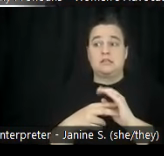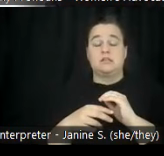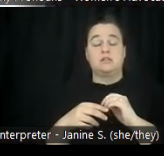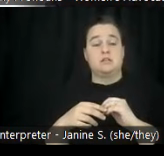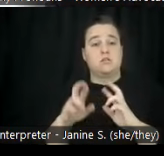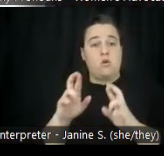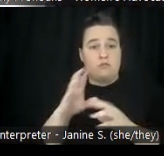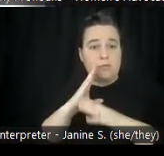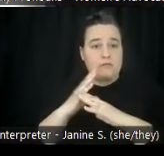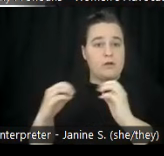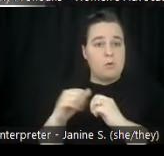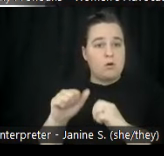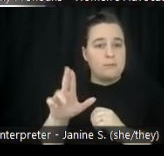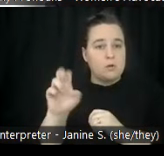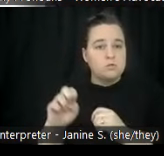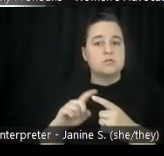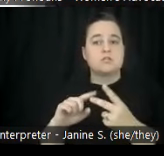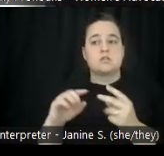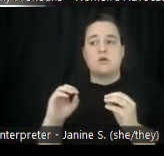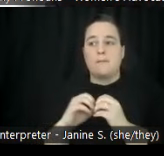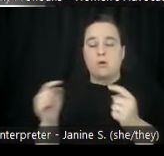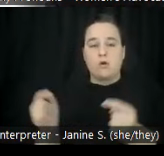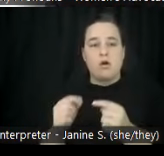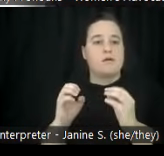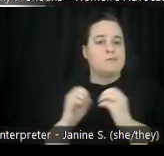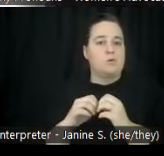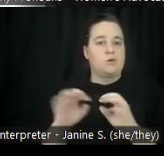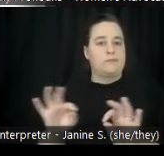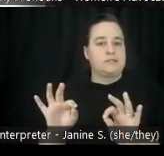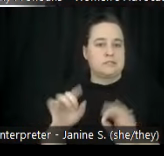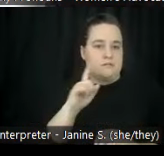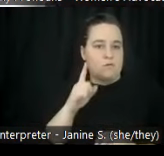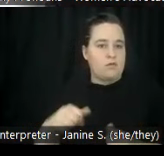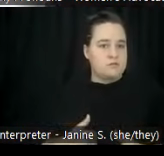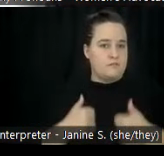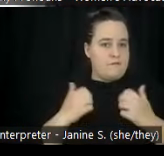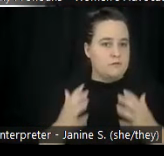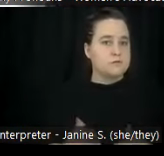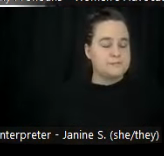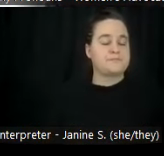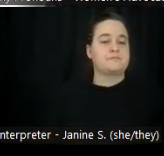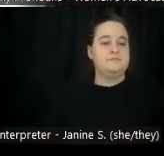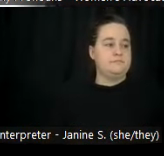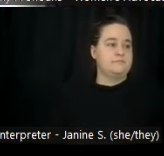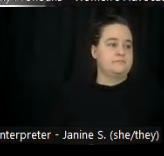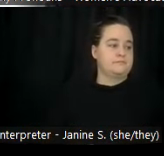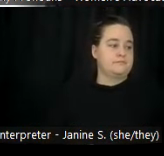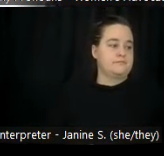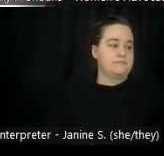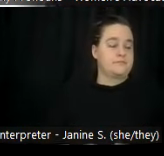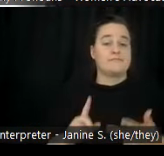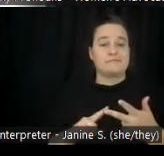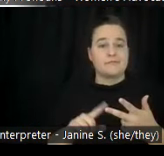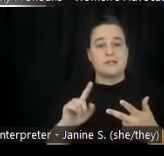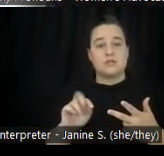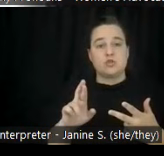of violence or harm or minimization for LGBTQIA survivors. And then lastly, tertiary